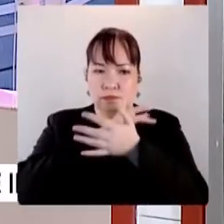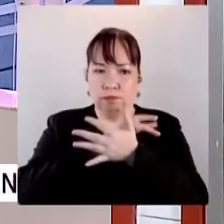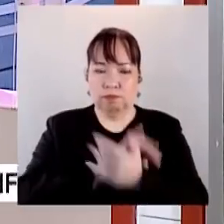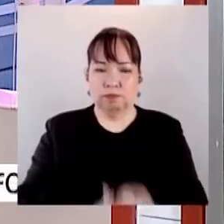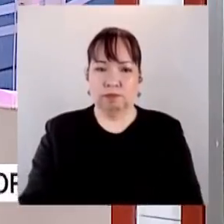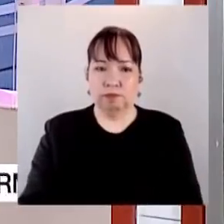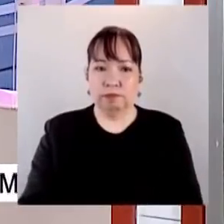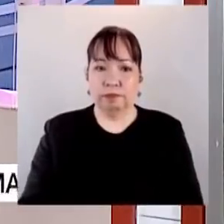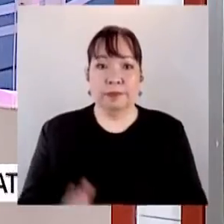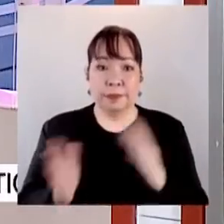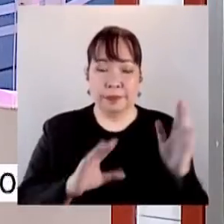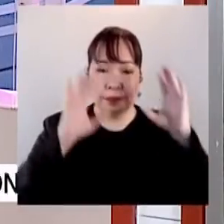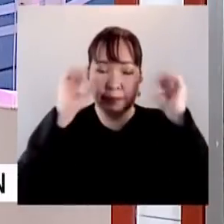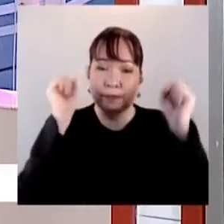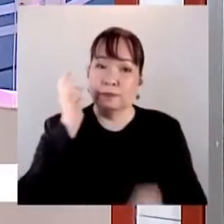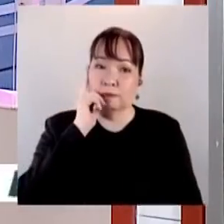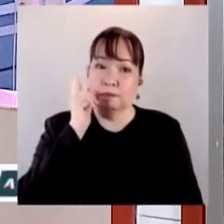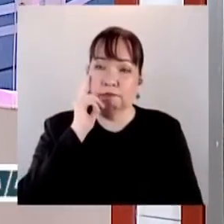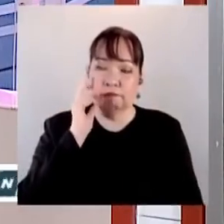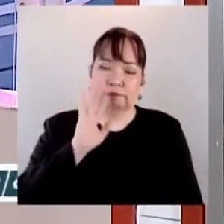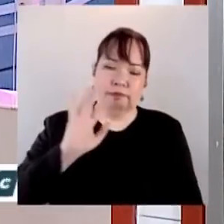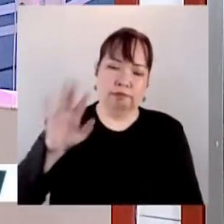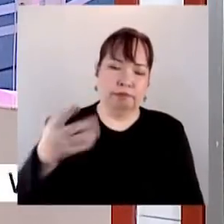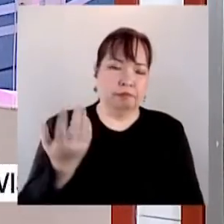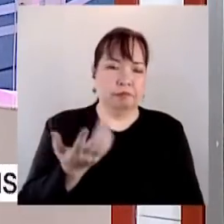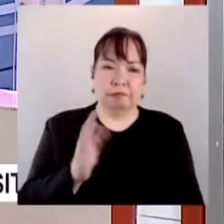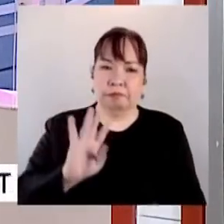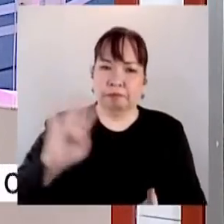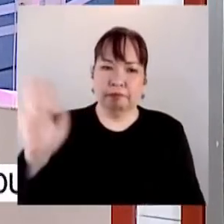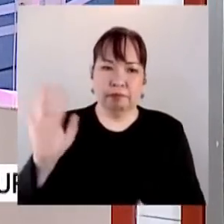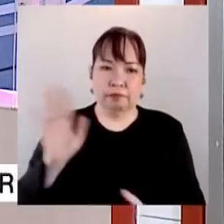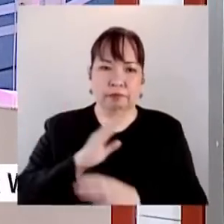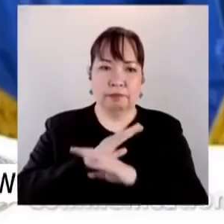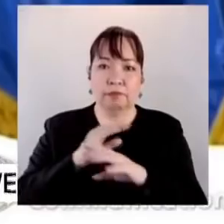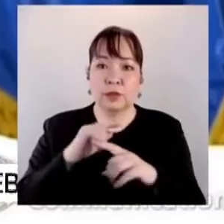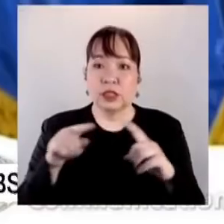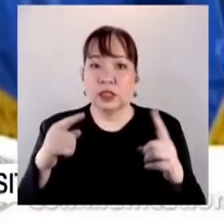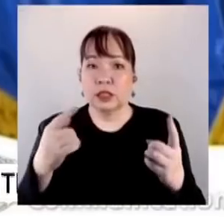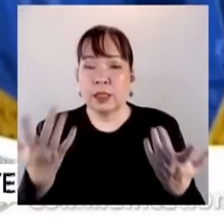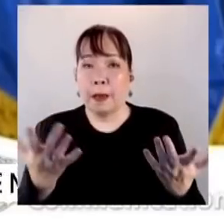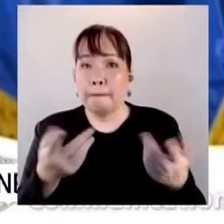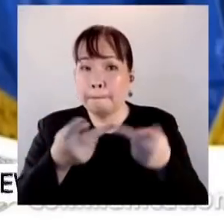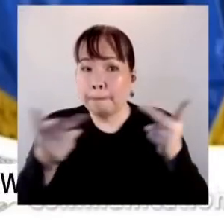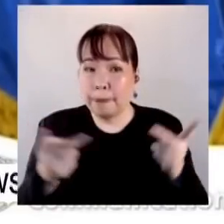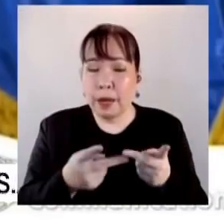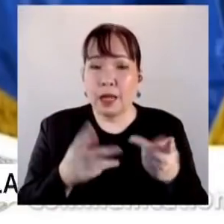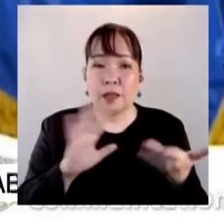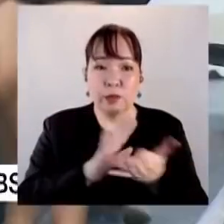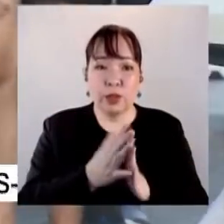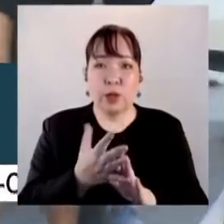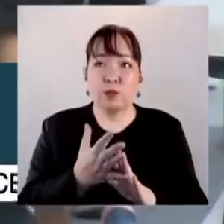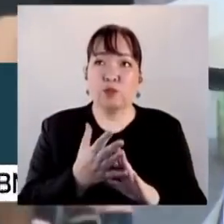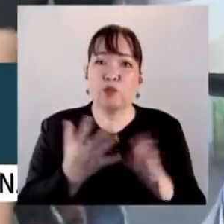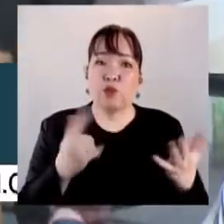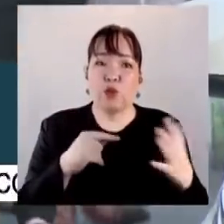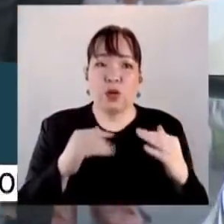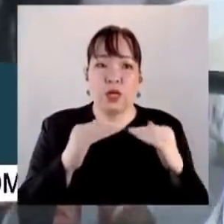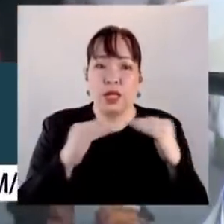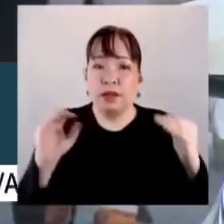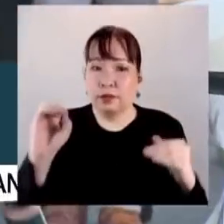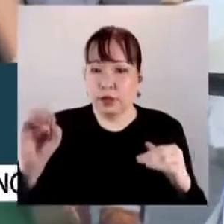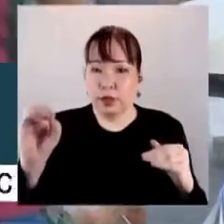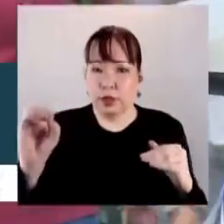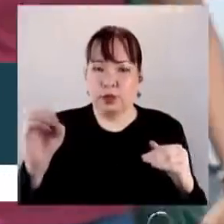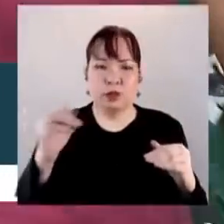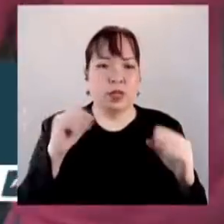President Duterte rejects proposals to put some areas under the so-called COVID alert level zero. Duterte says alert level one should stay